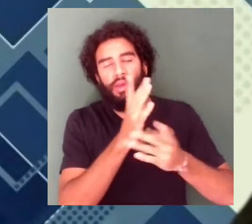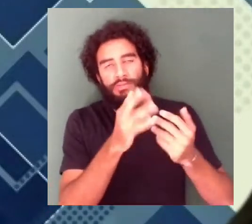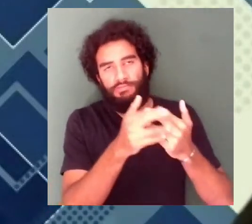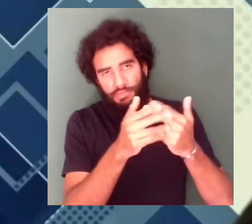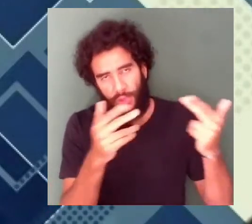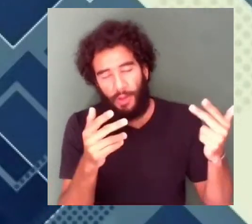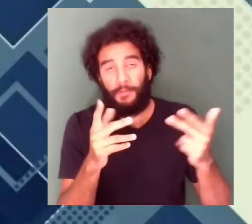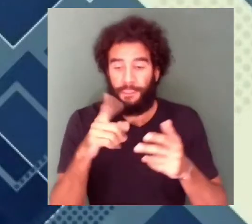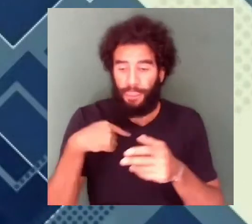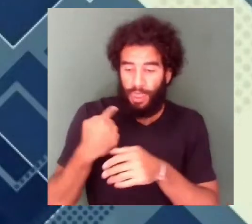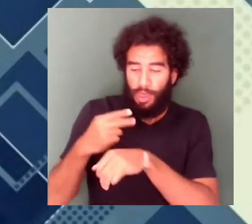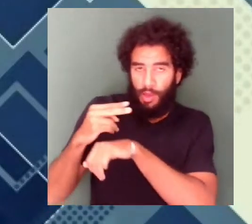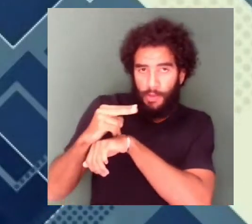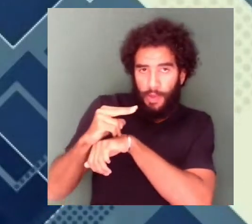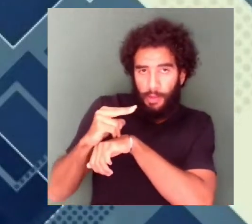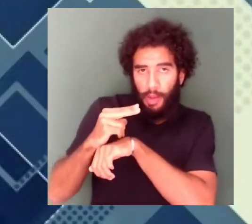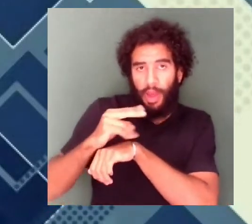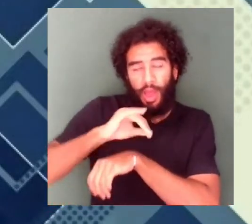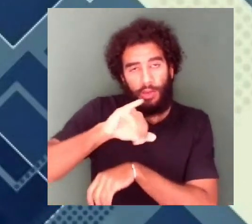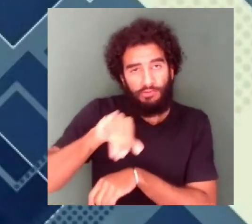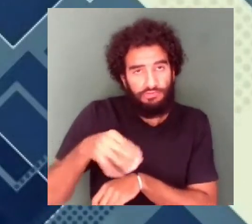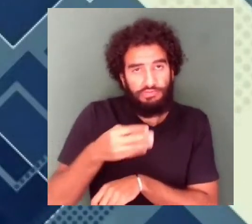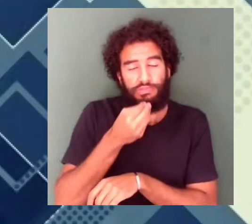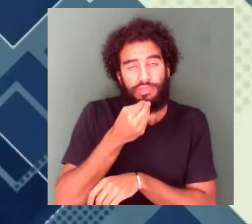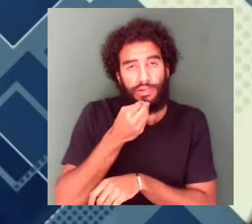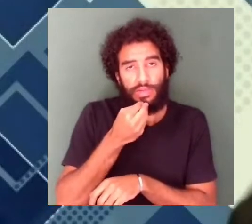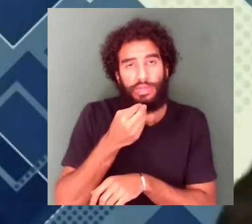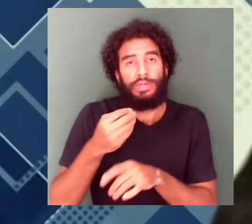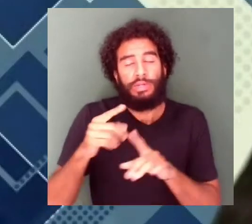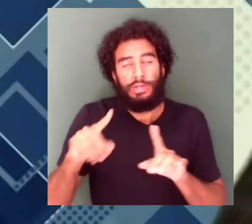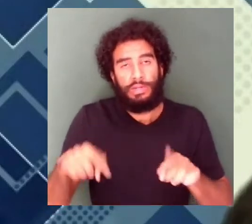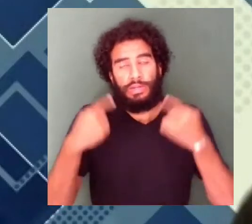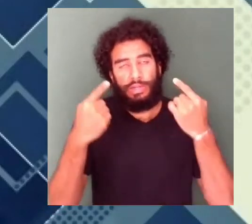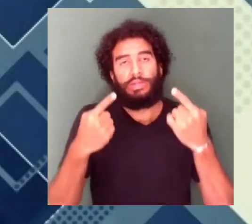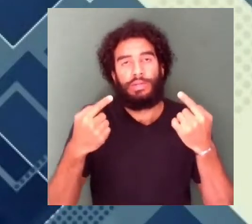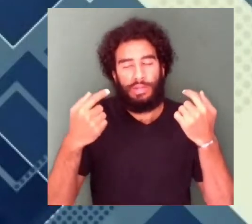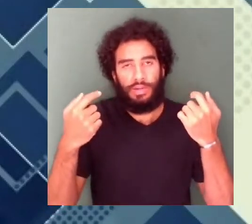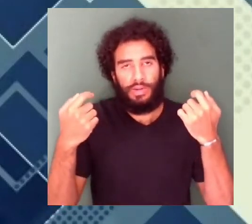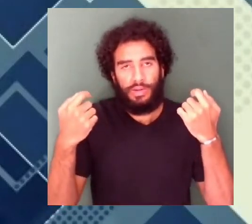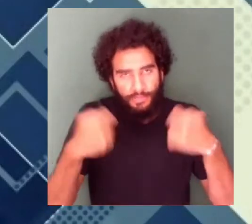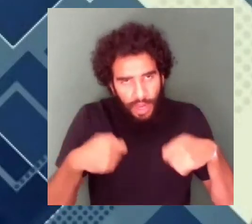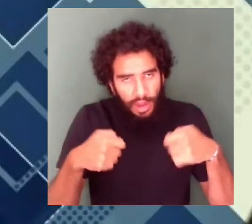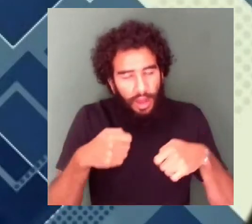especially online, and us as